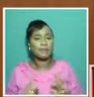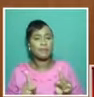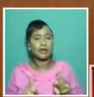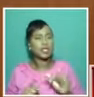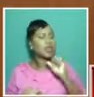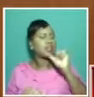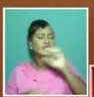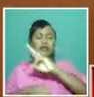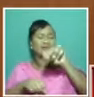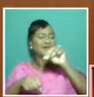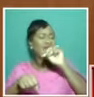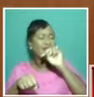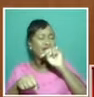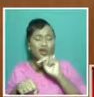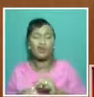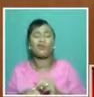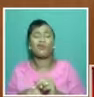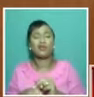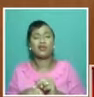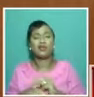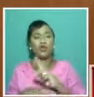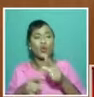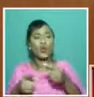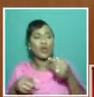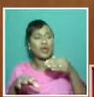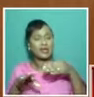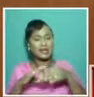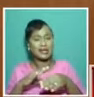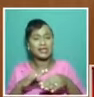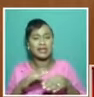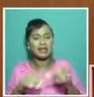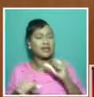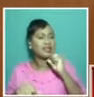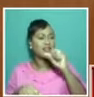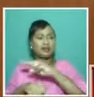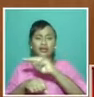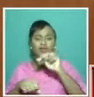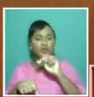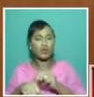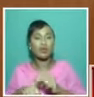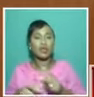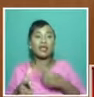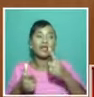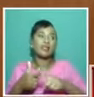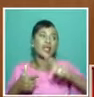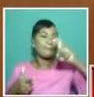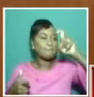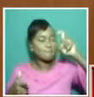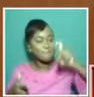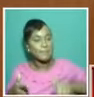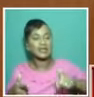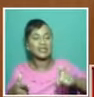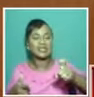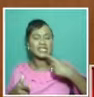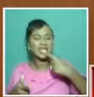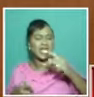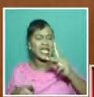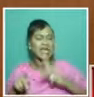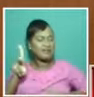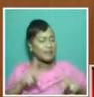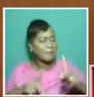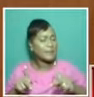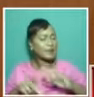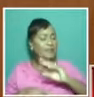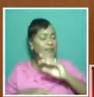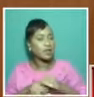And once it enters into that arena of abnormality, we must determine whether the people involved are in